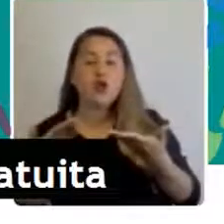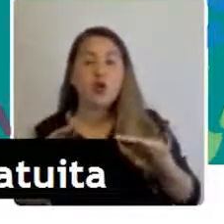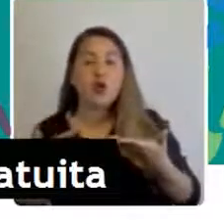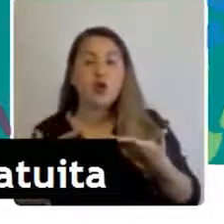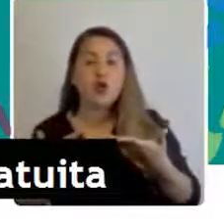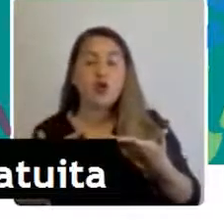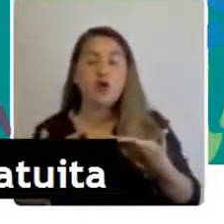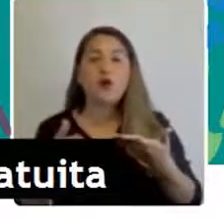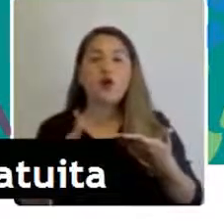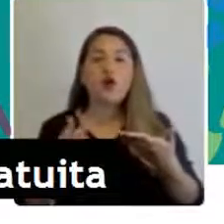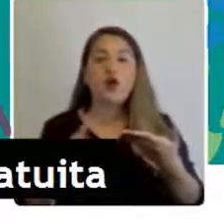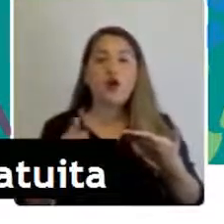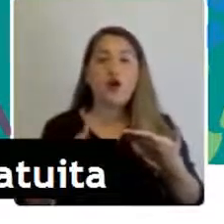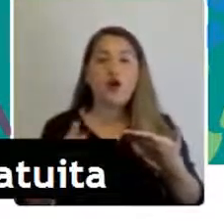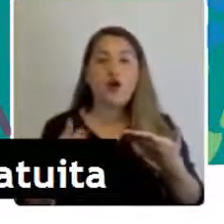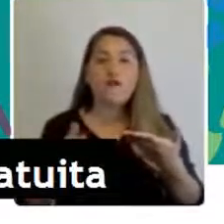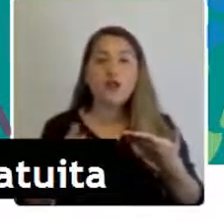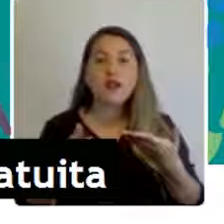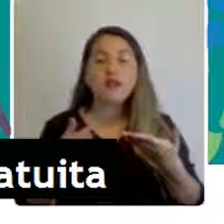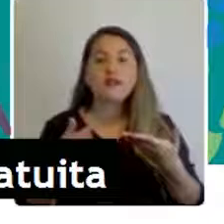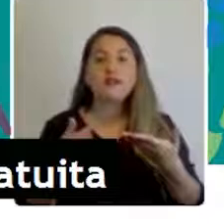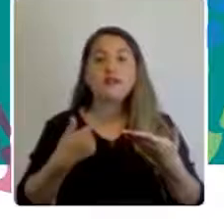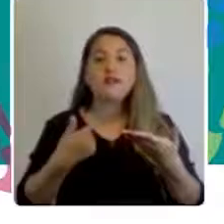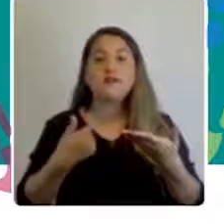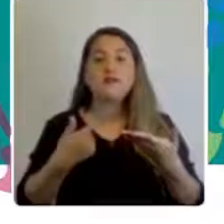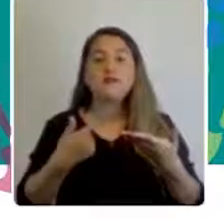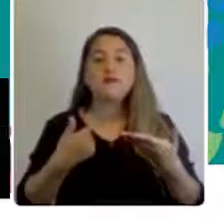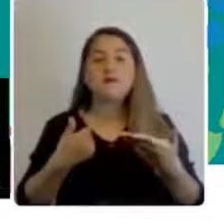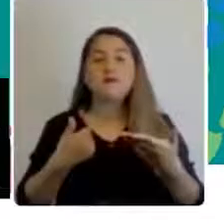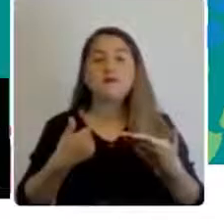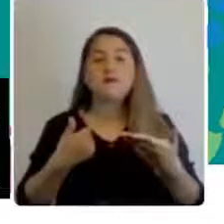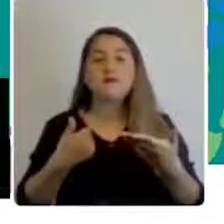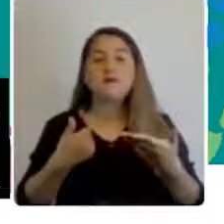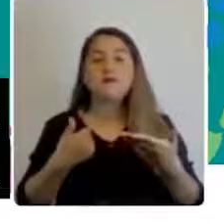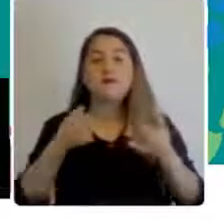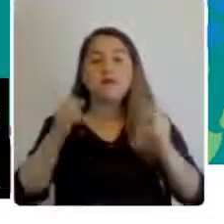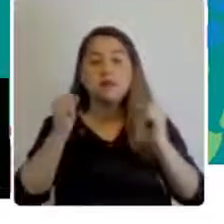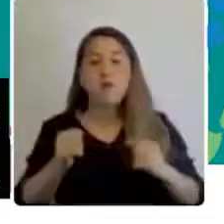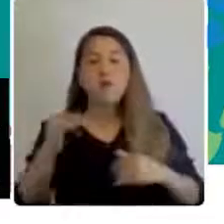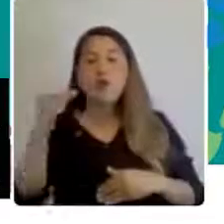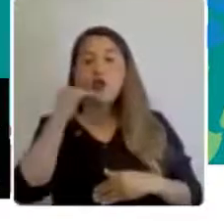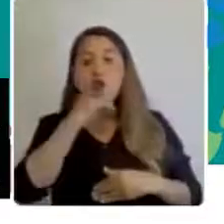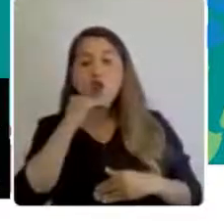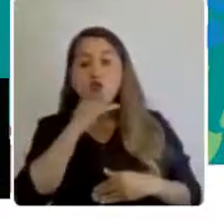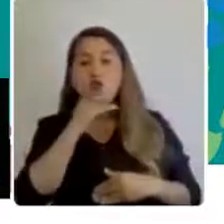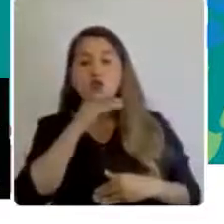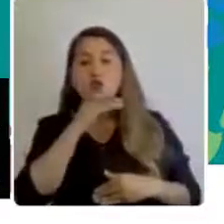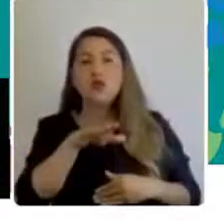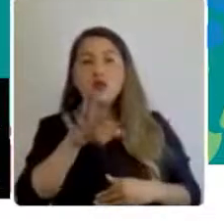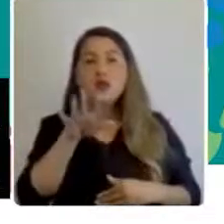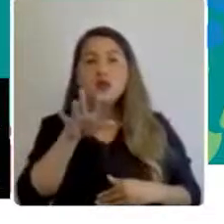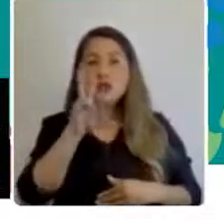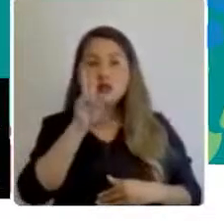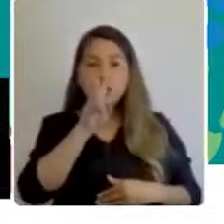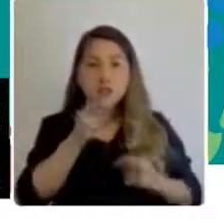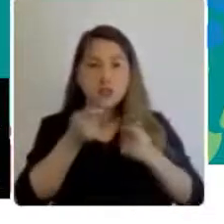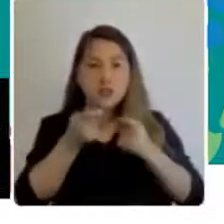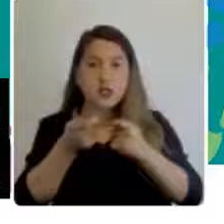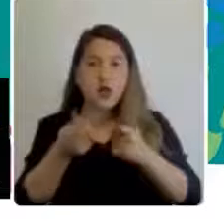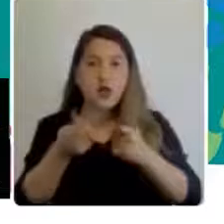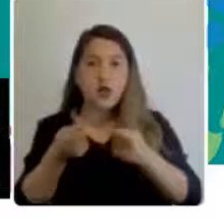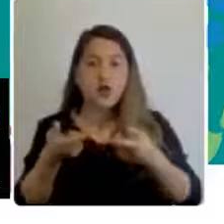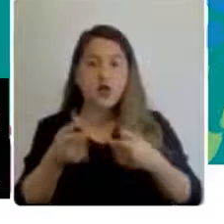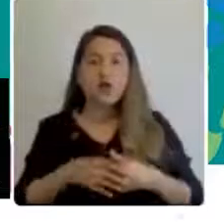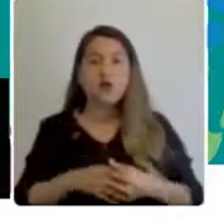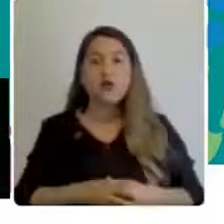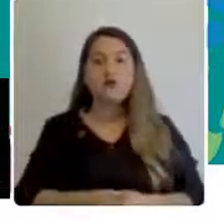the orphan drugs free of charge for patients because it's covered, can be covered